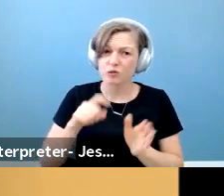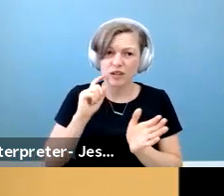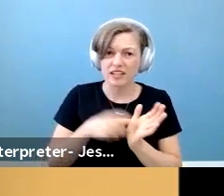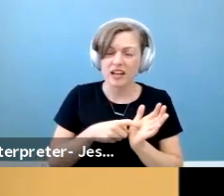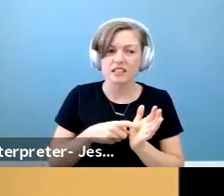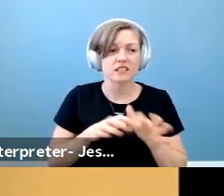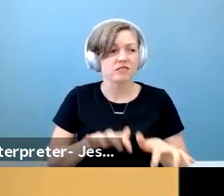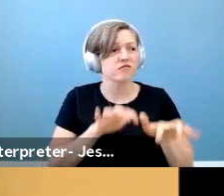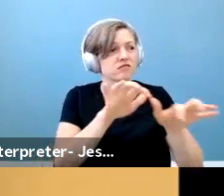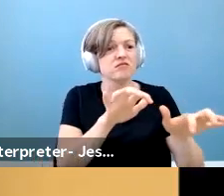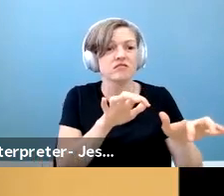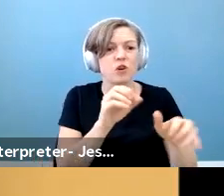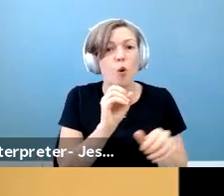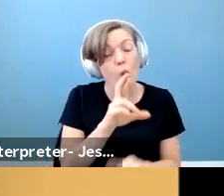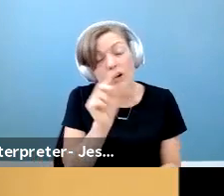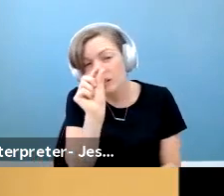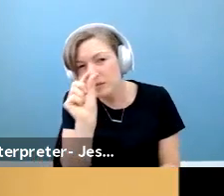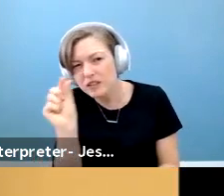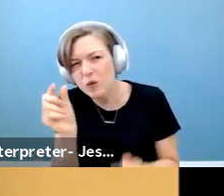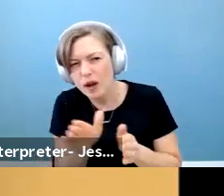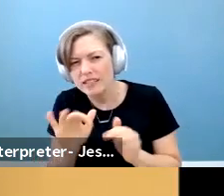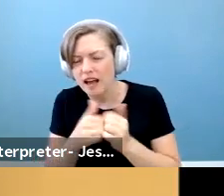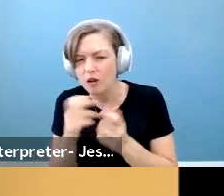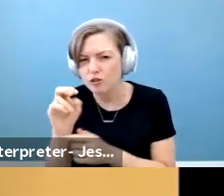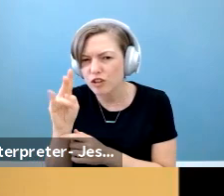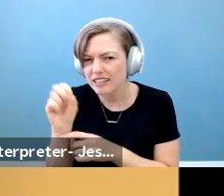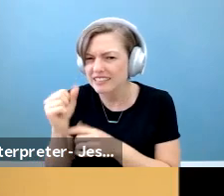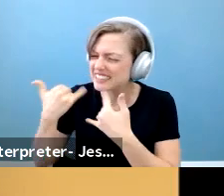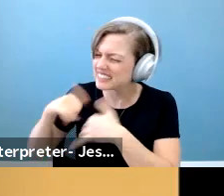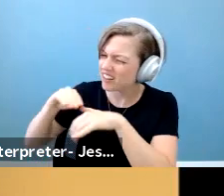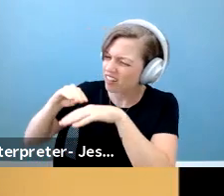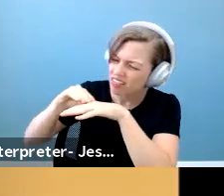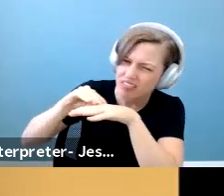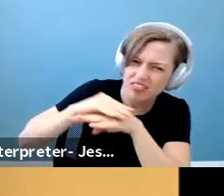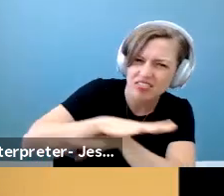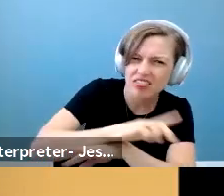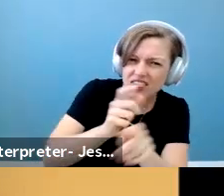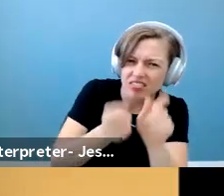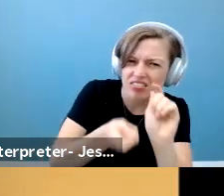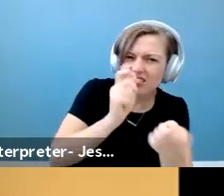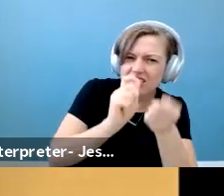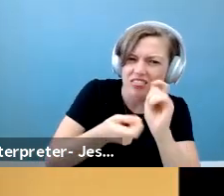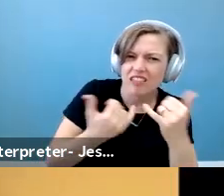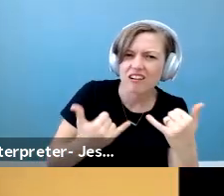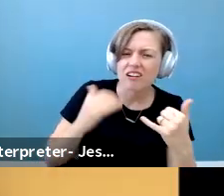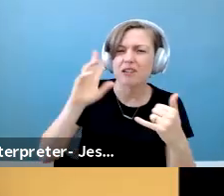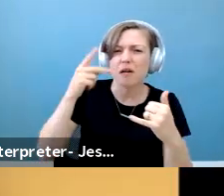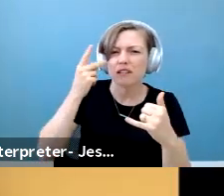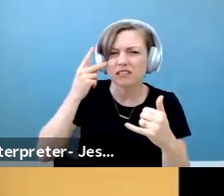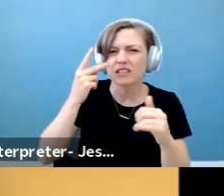and sometimes subtler ways in which eugenics continues to animate current policy practice and public